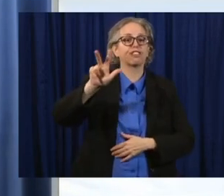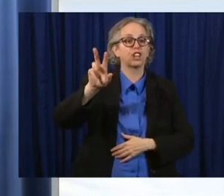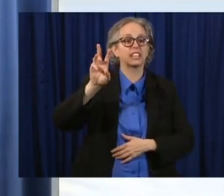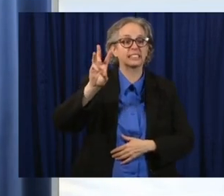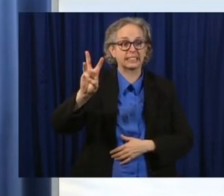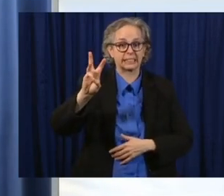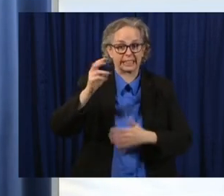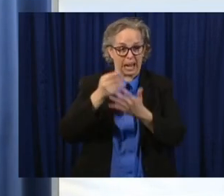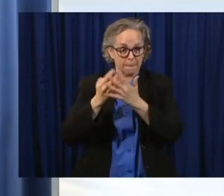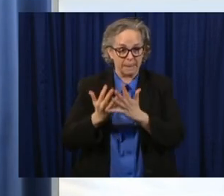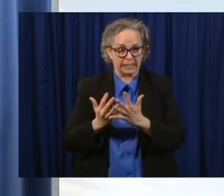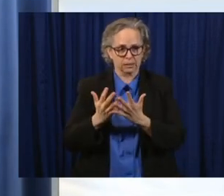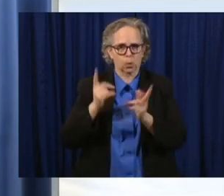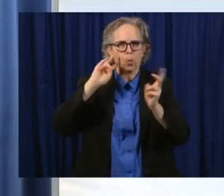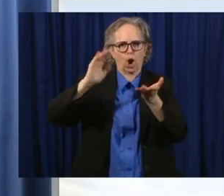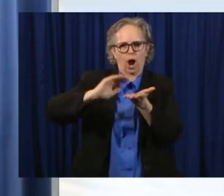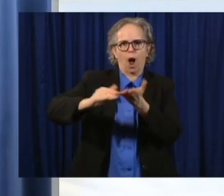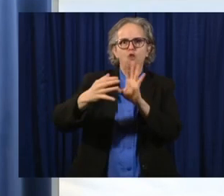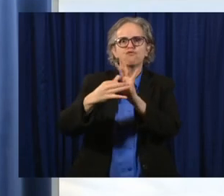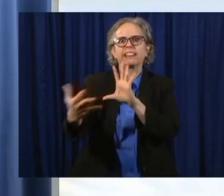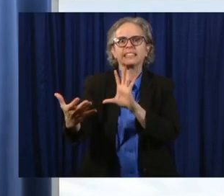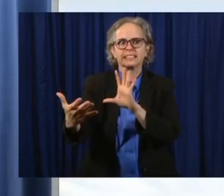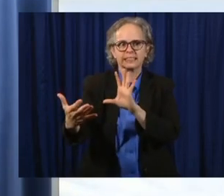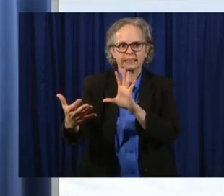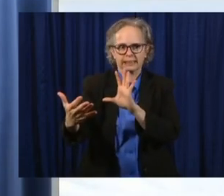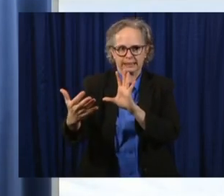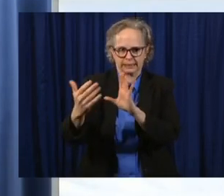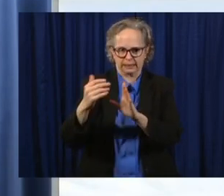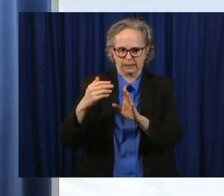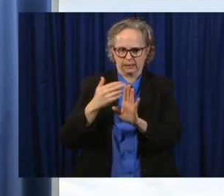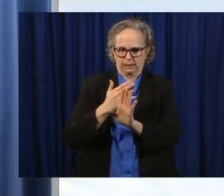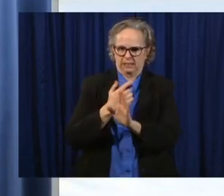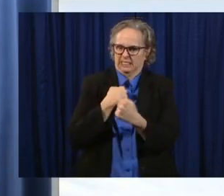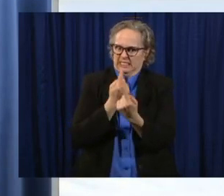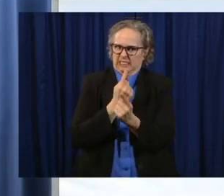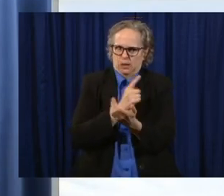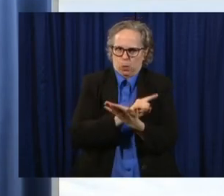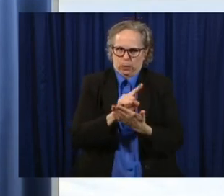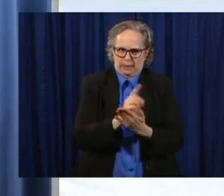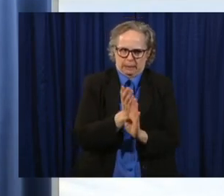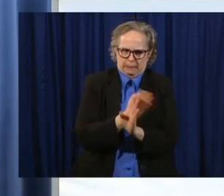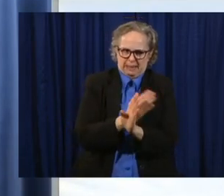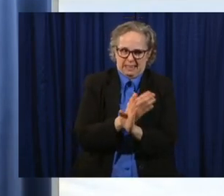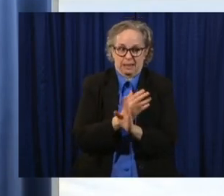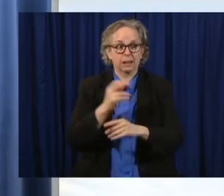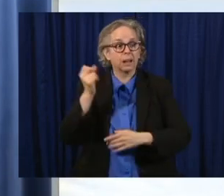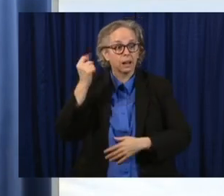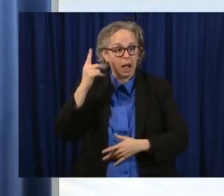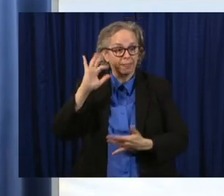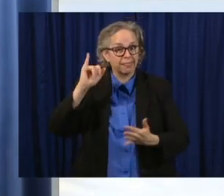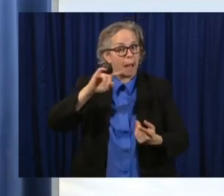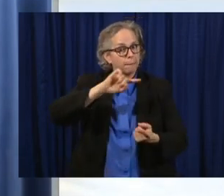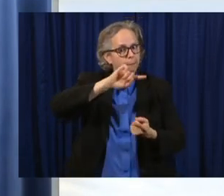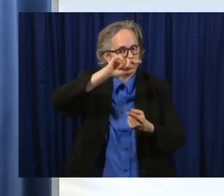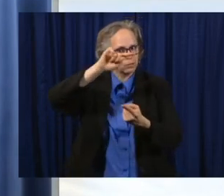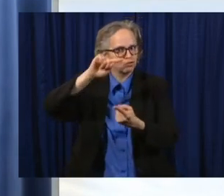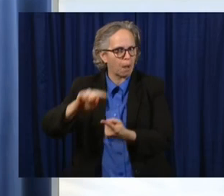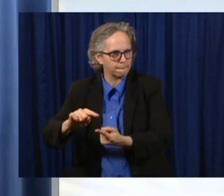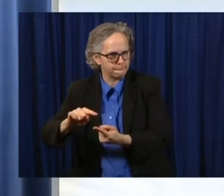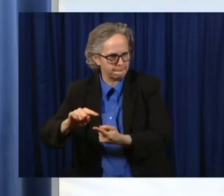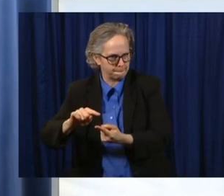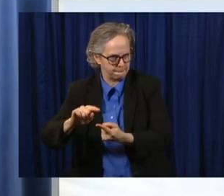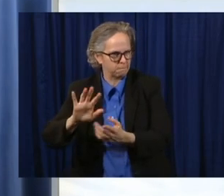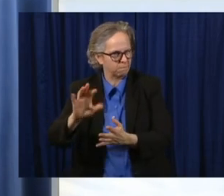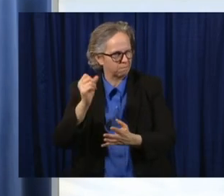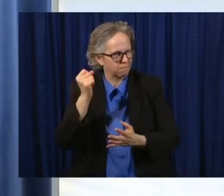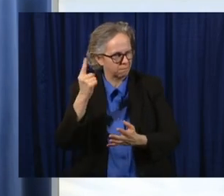week. 336 inmates. That was a drop in the count. The drop